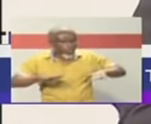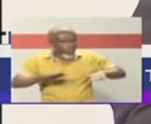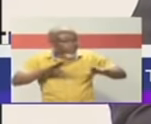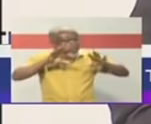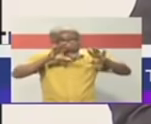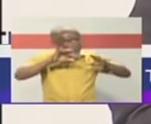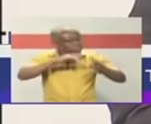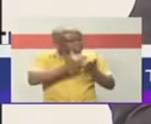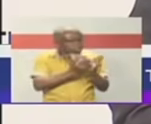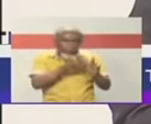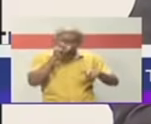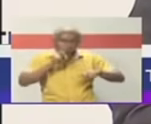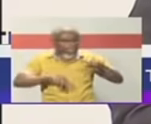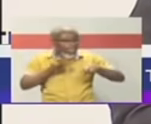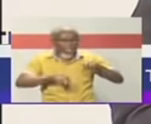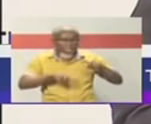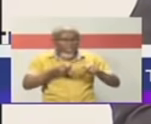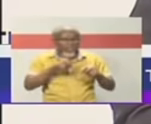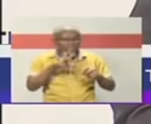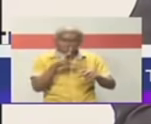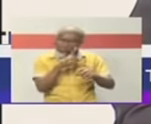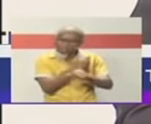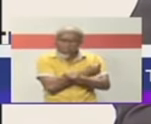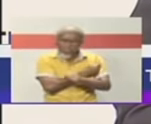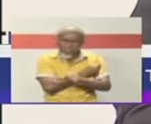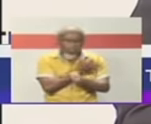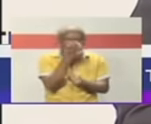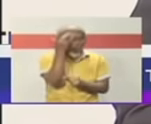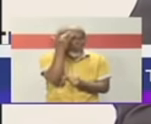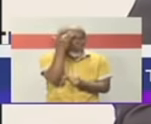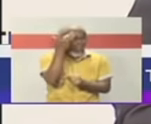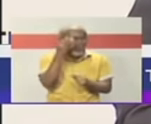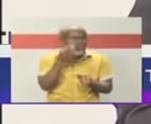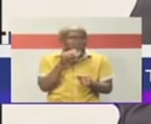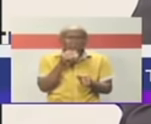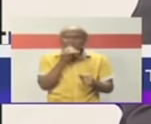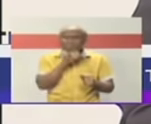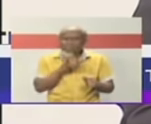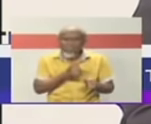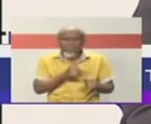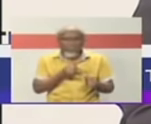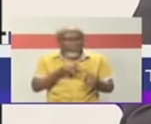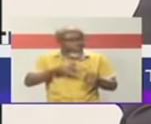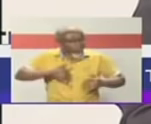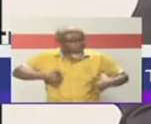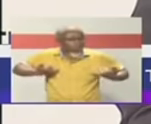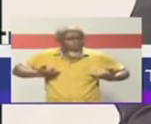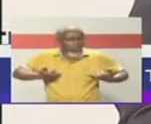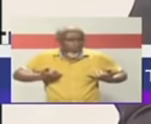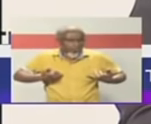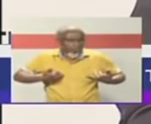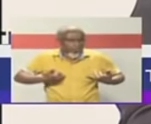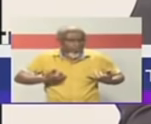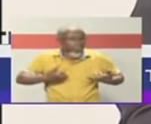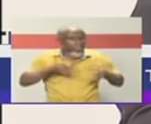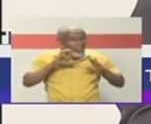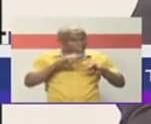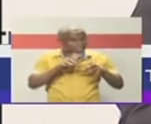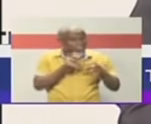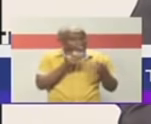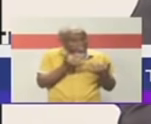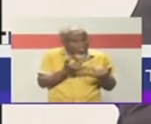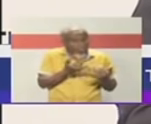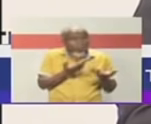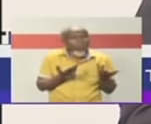be vaccinated because of their age, and so they do present a weak point in our defense, which means